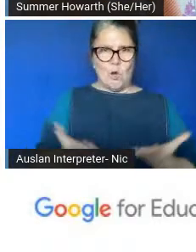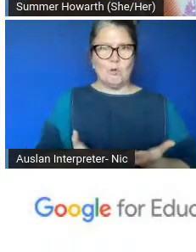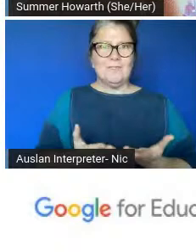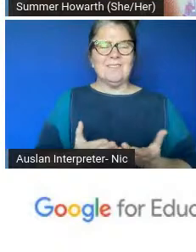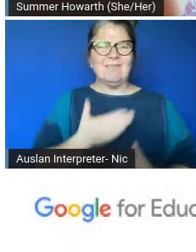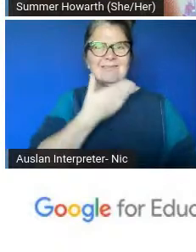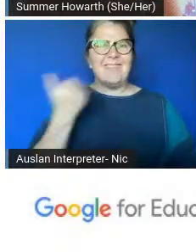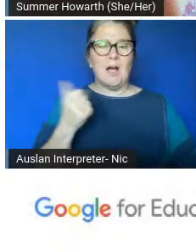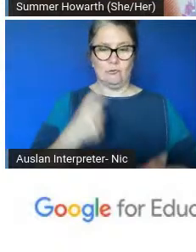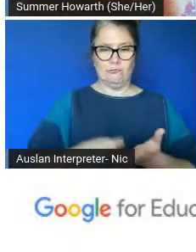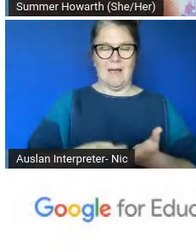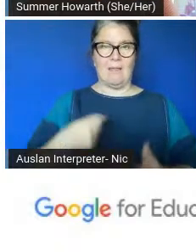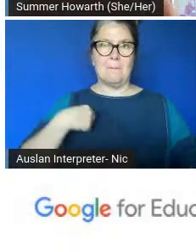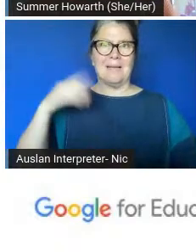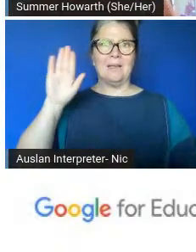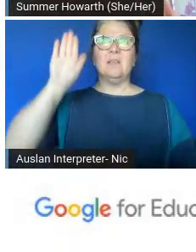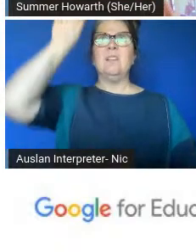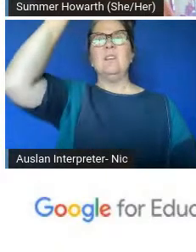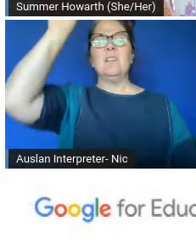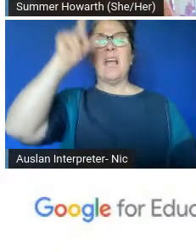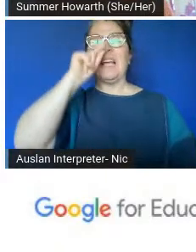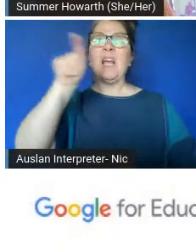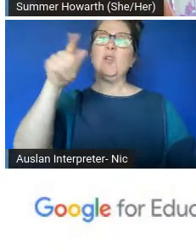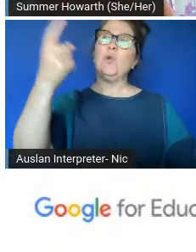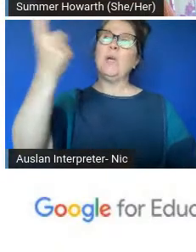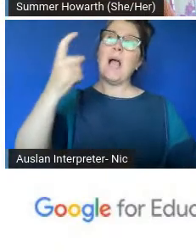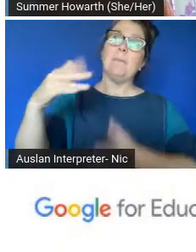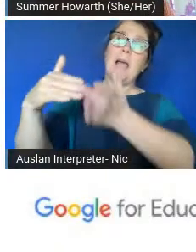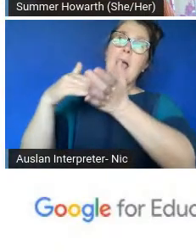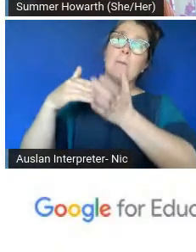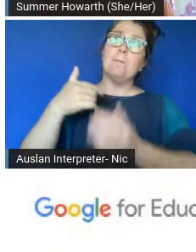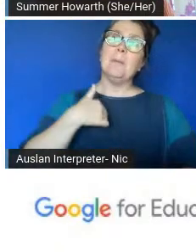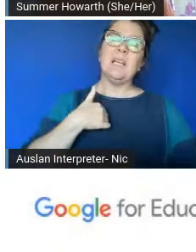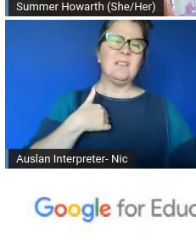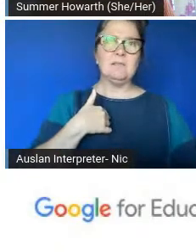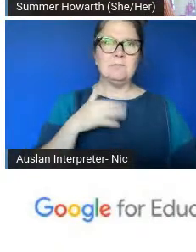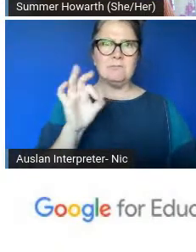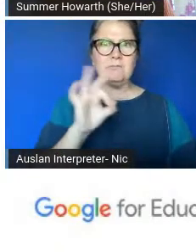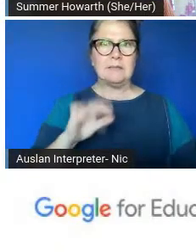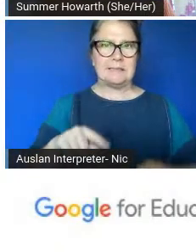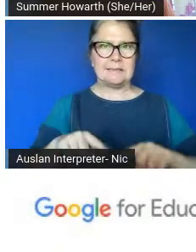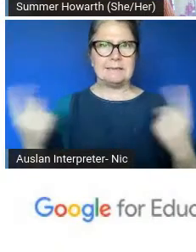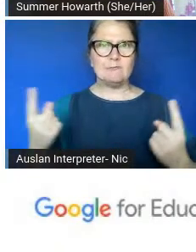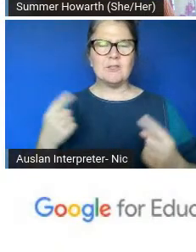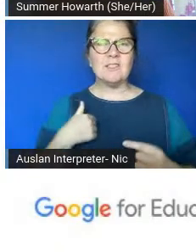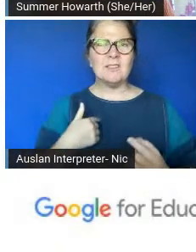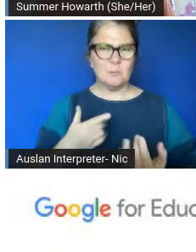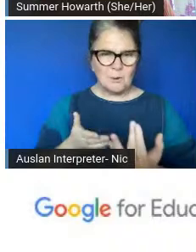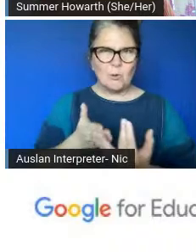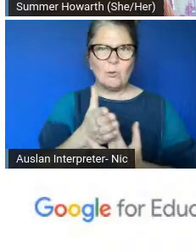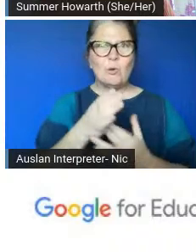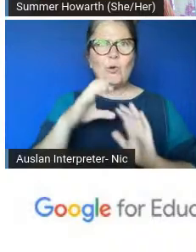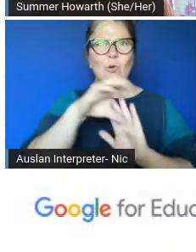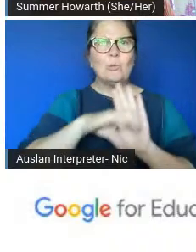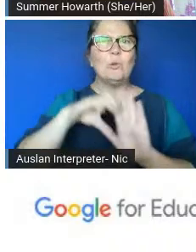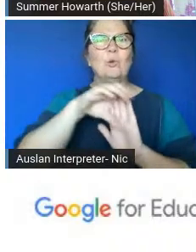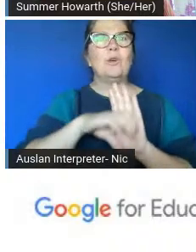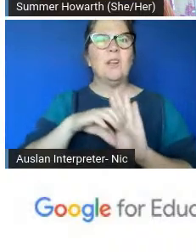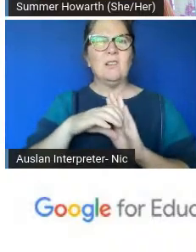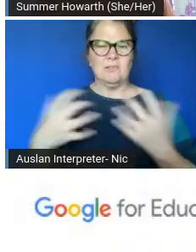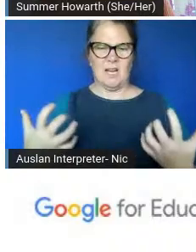and saying, Miss Harris, can you come and help me, please? I'm actually doing that in a slightly asynchronous way, in a